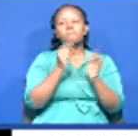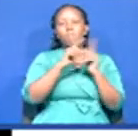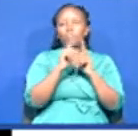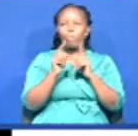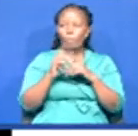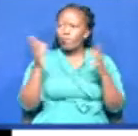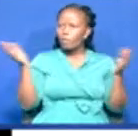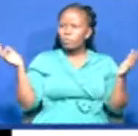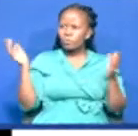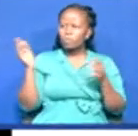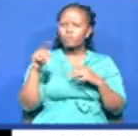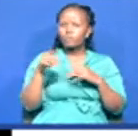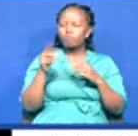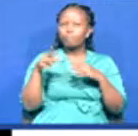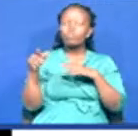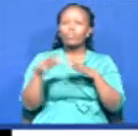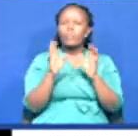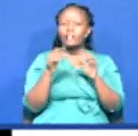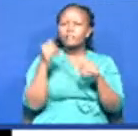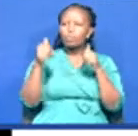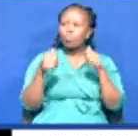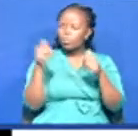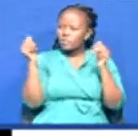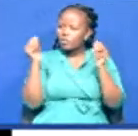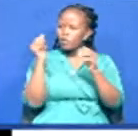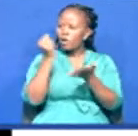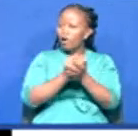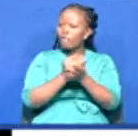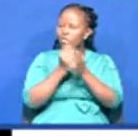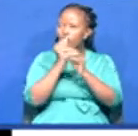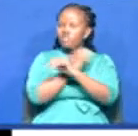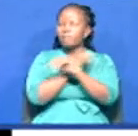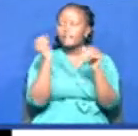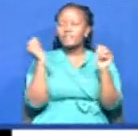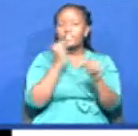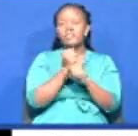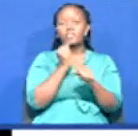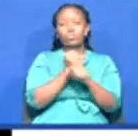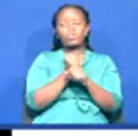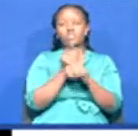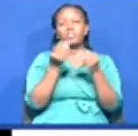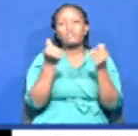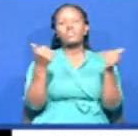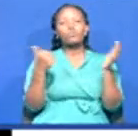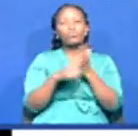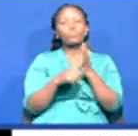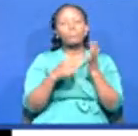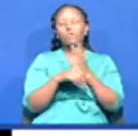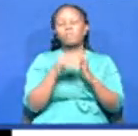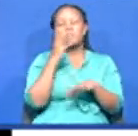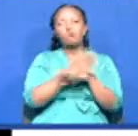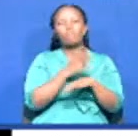What measures has the Office of the President taken to deal with illicit trade at the grassroots?